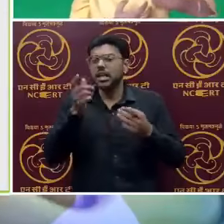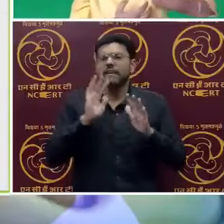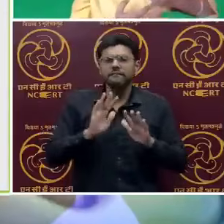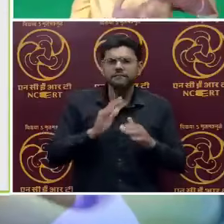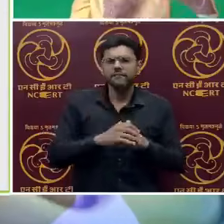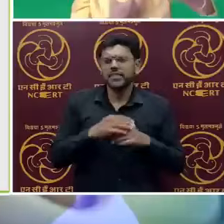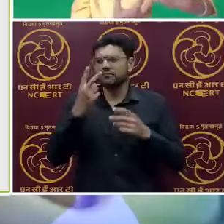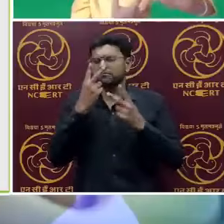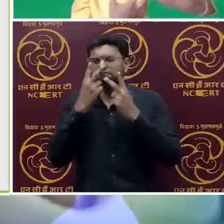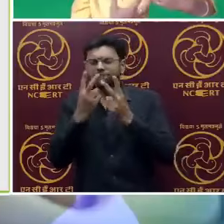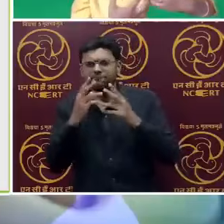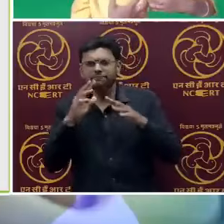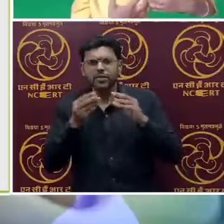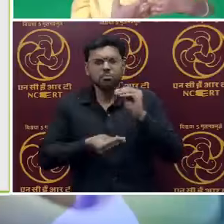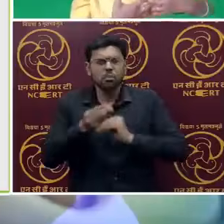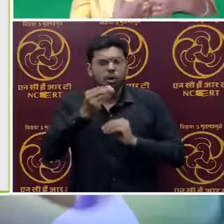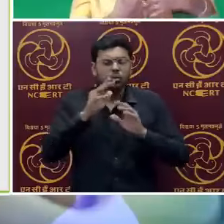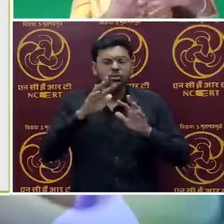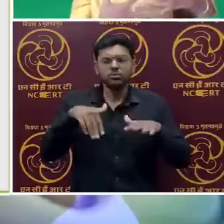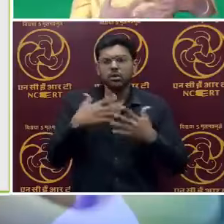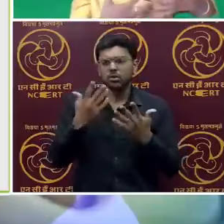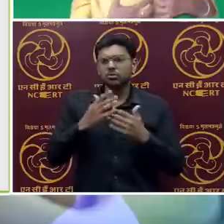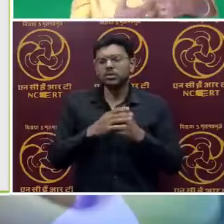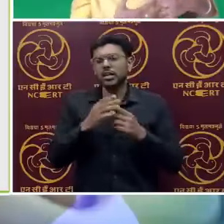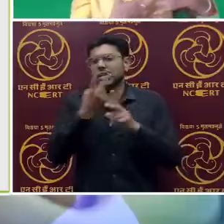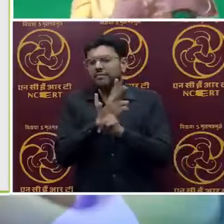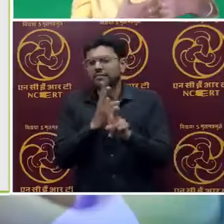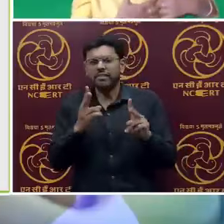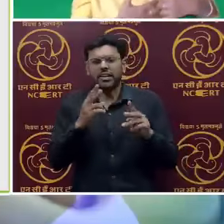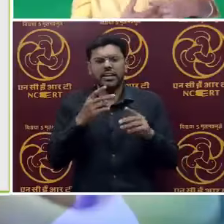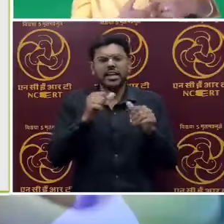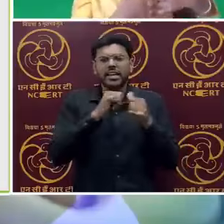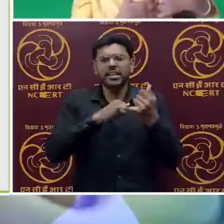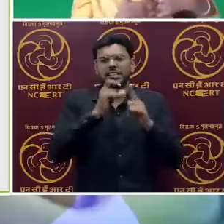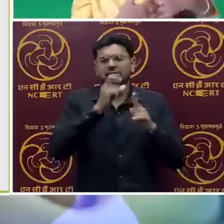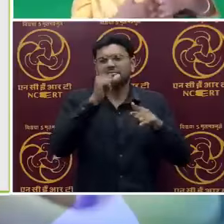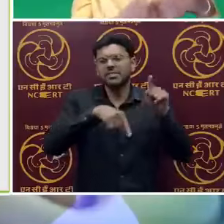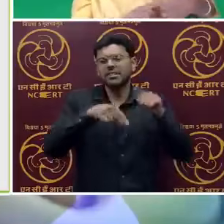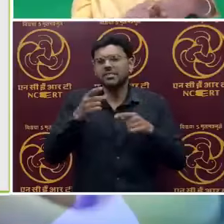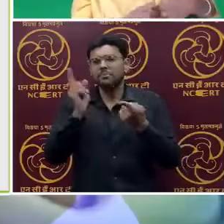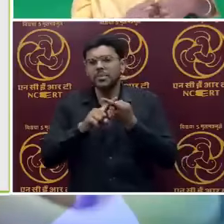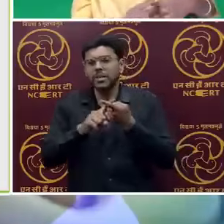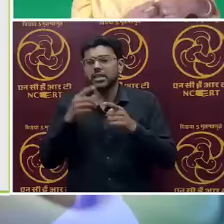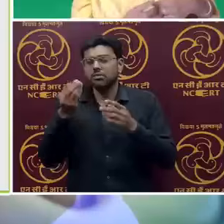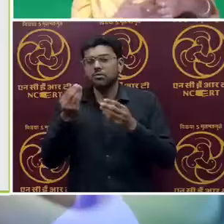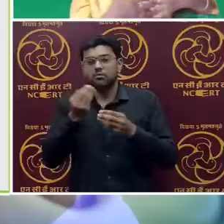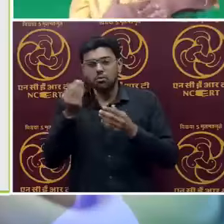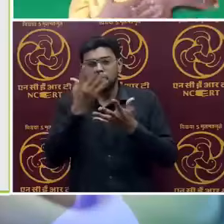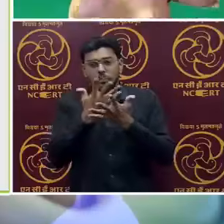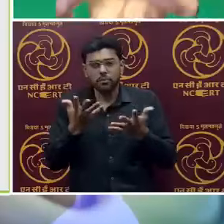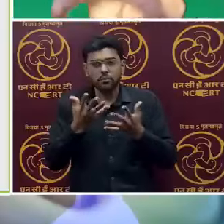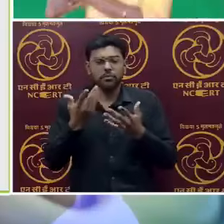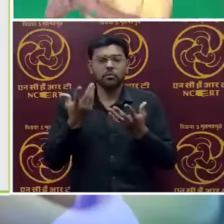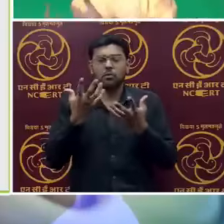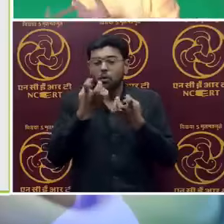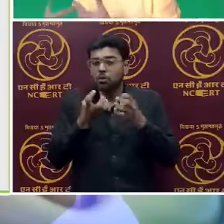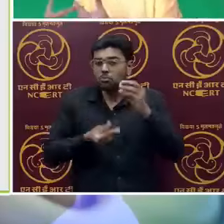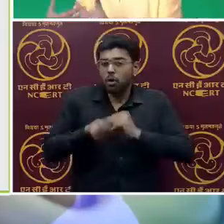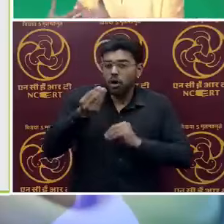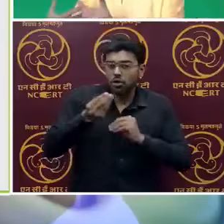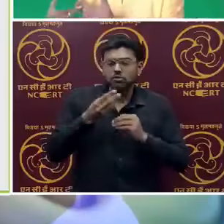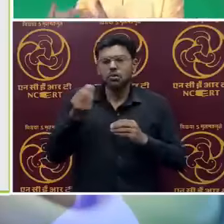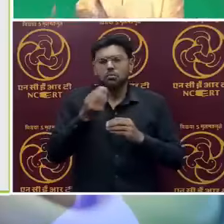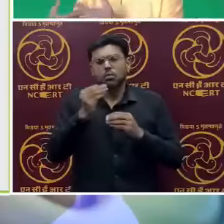seek more, or they will either have, each case would be different. So some people would be wanting more input, so some people would be